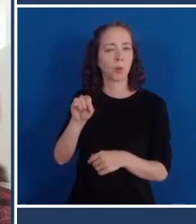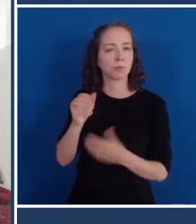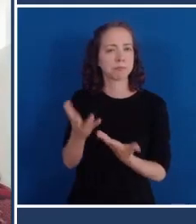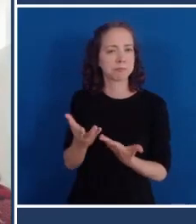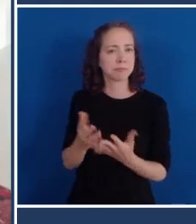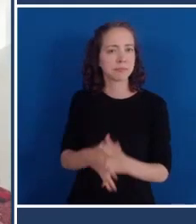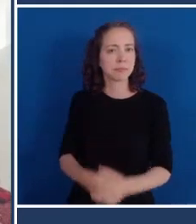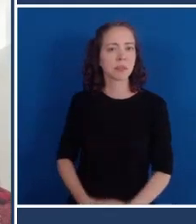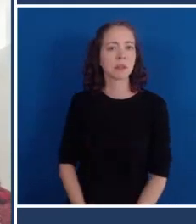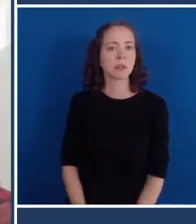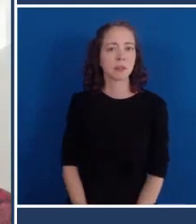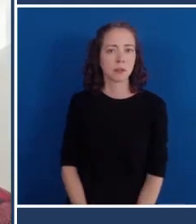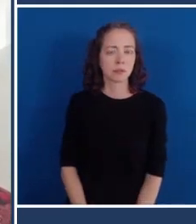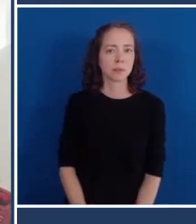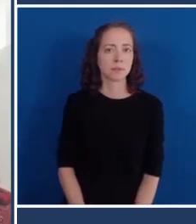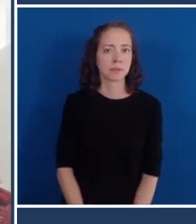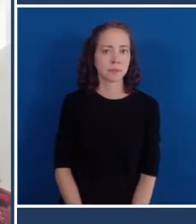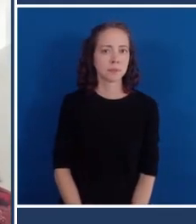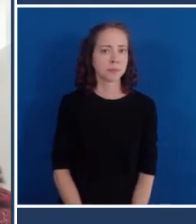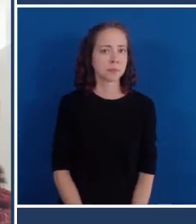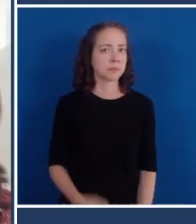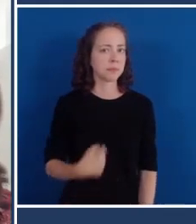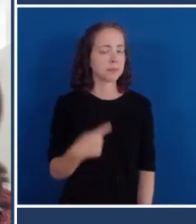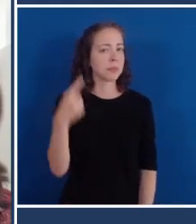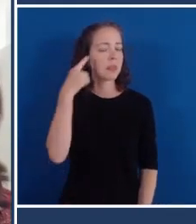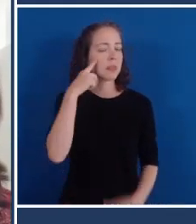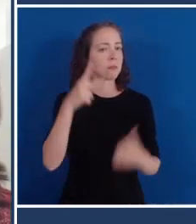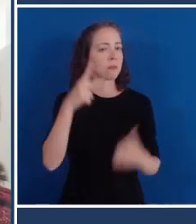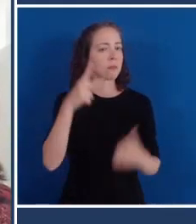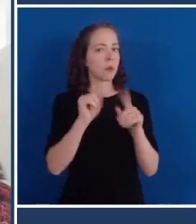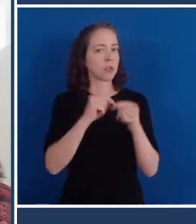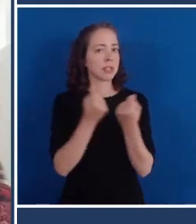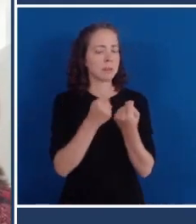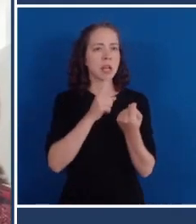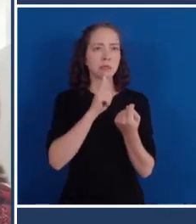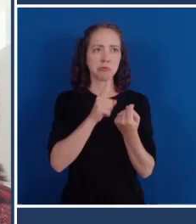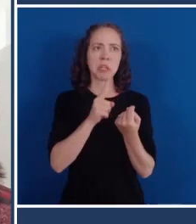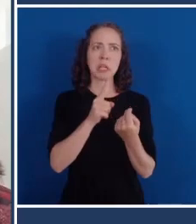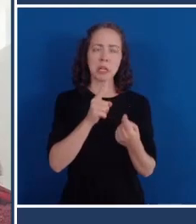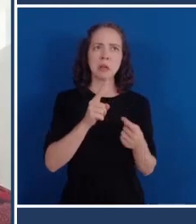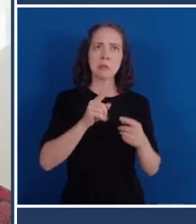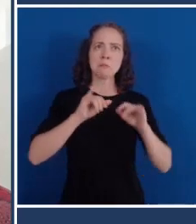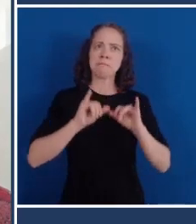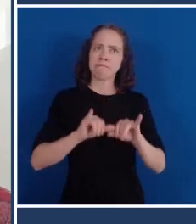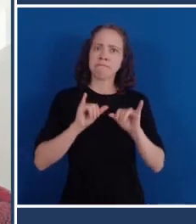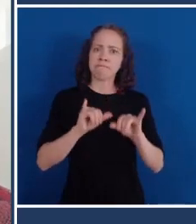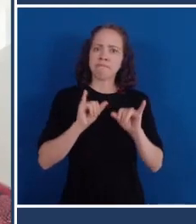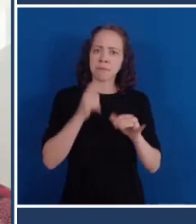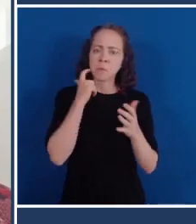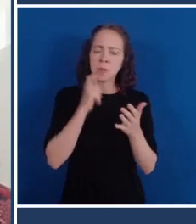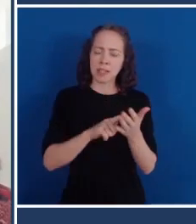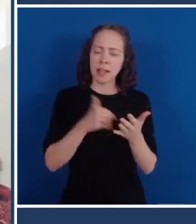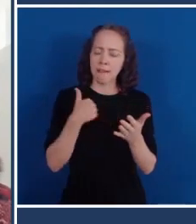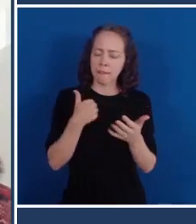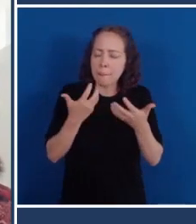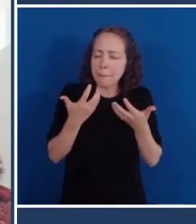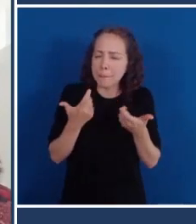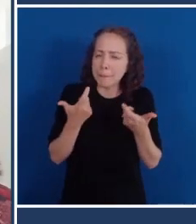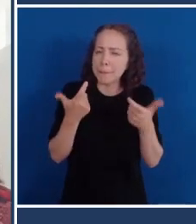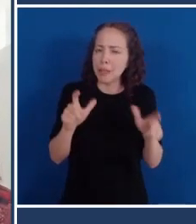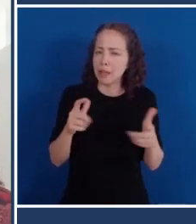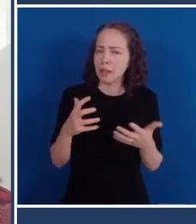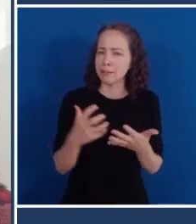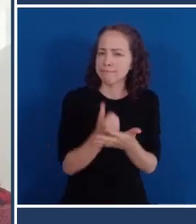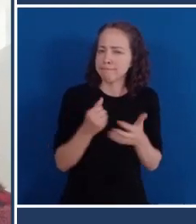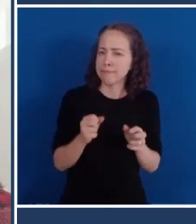Thanks, Heather. I think the project team has really seen that there's a real opportunity for users